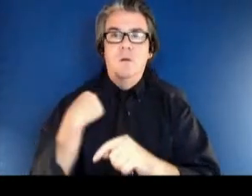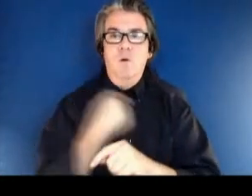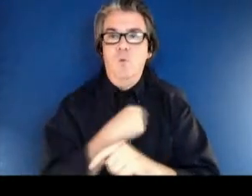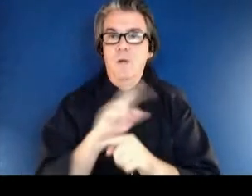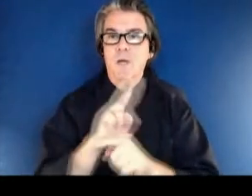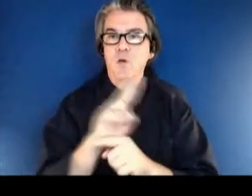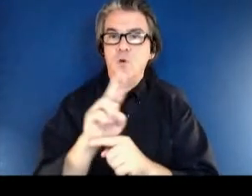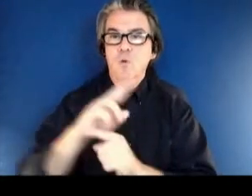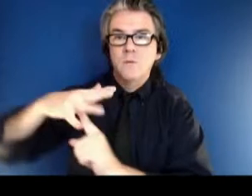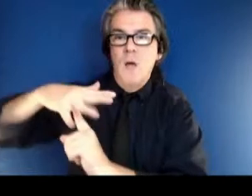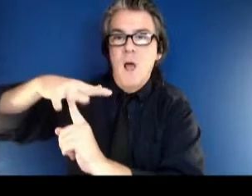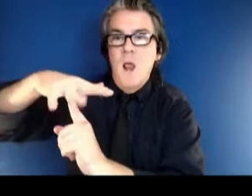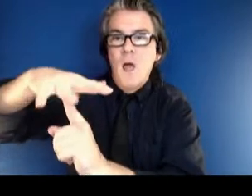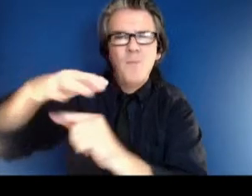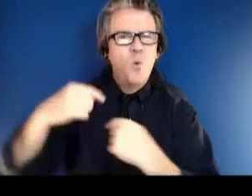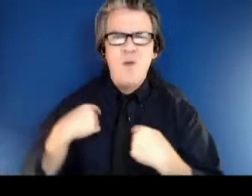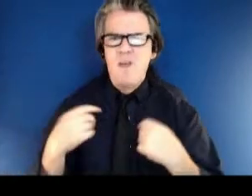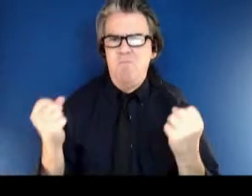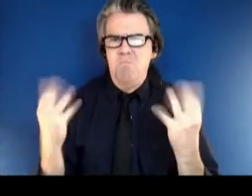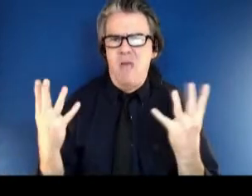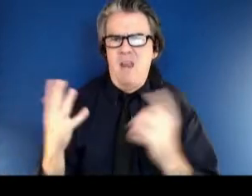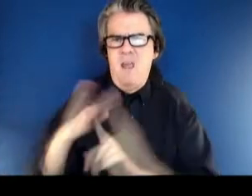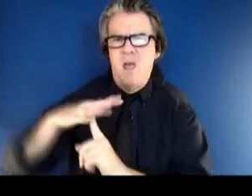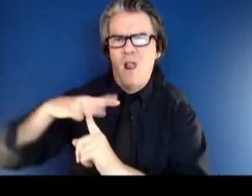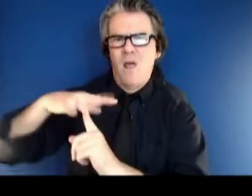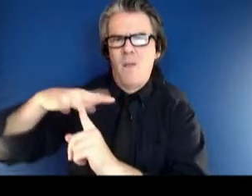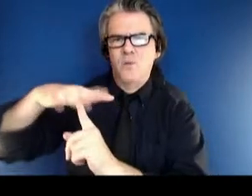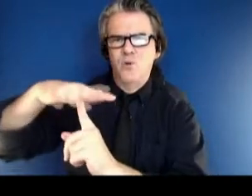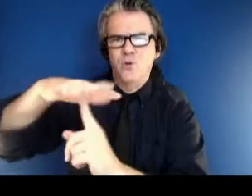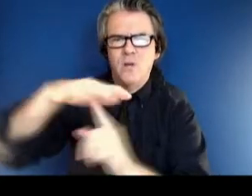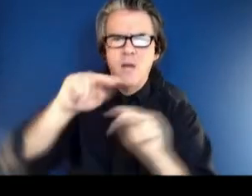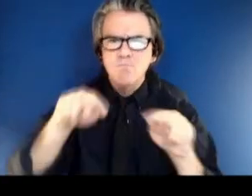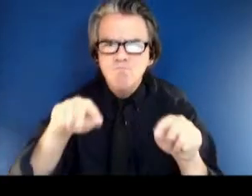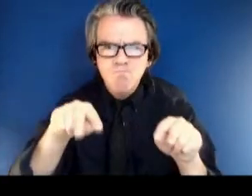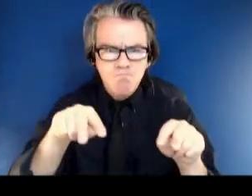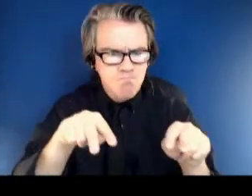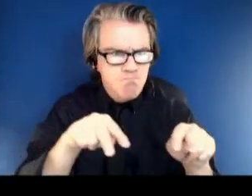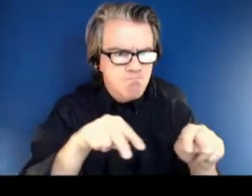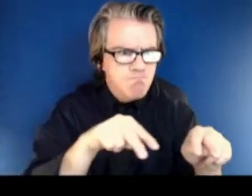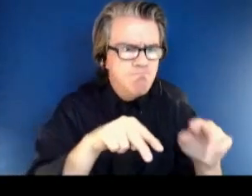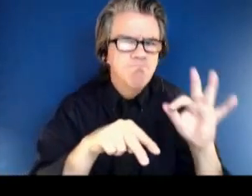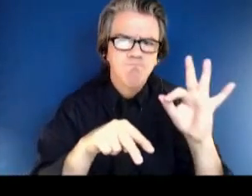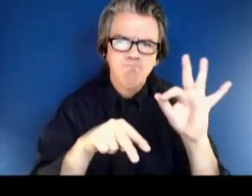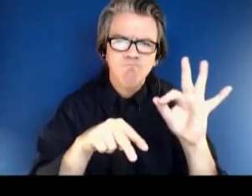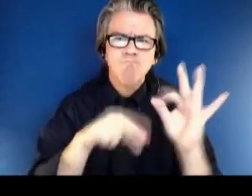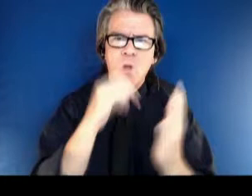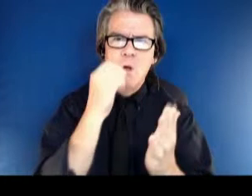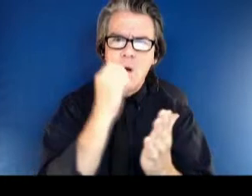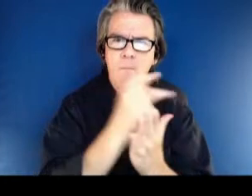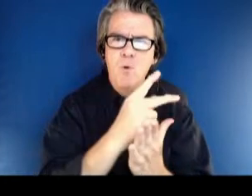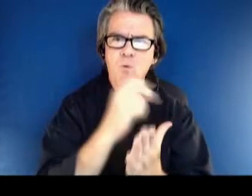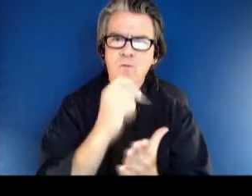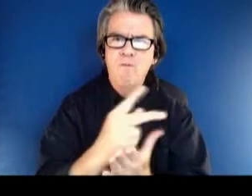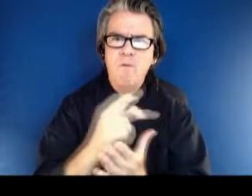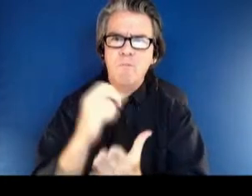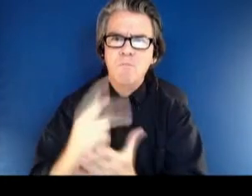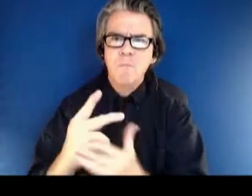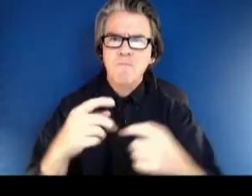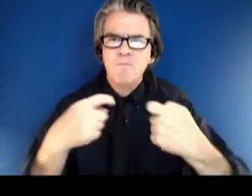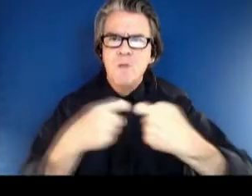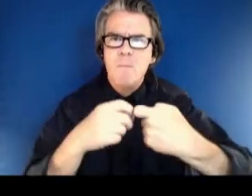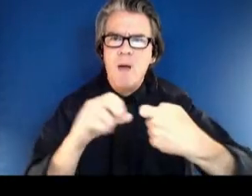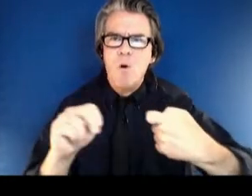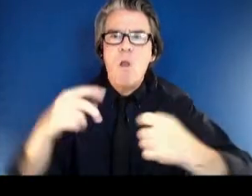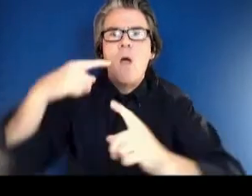We have a sizable helicopter fleet that we can perform air patrols with. In unison with that, we'll be